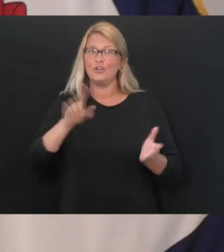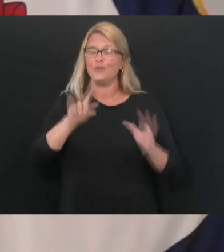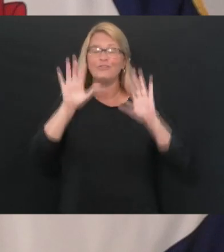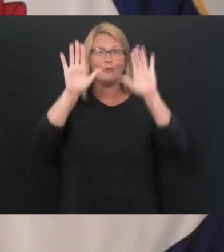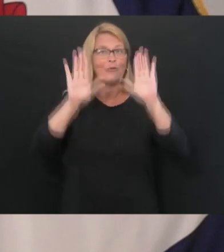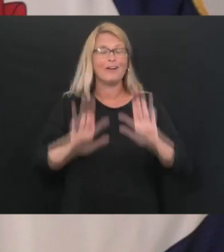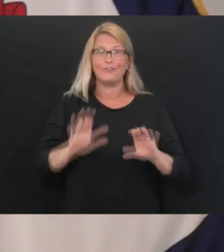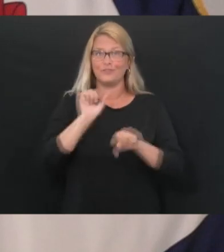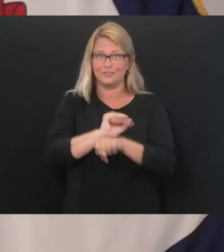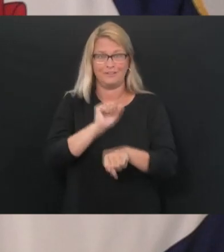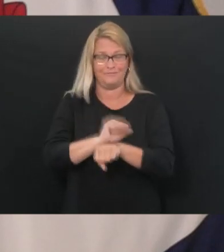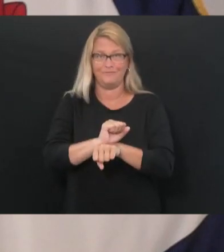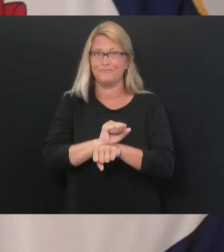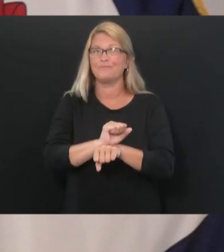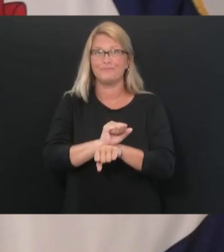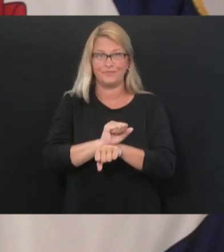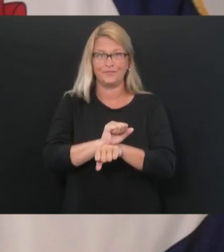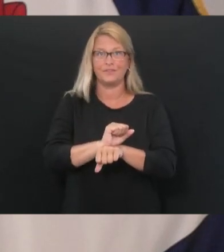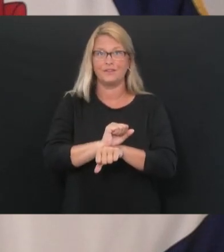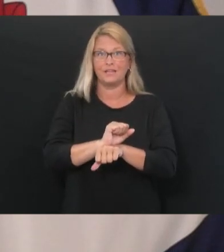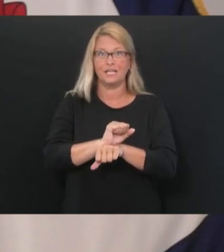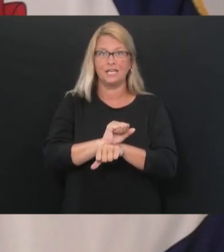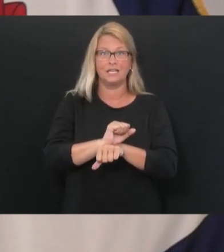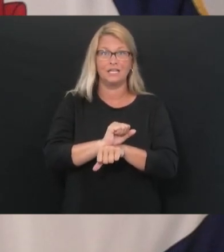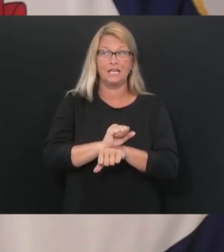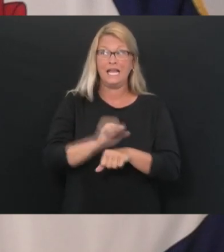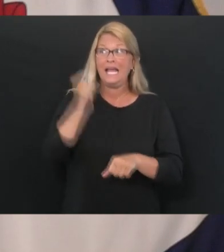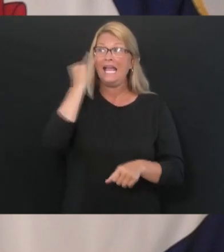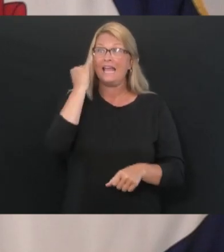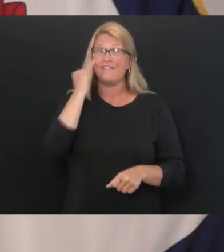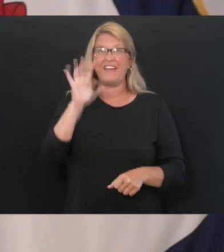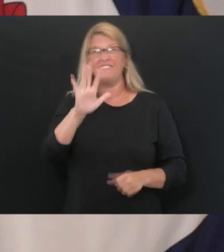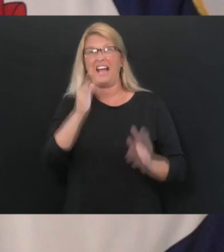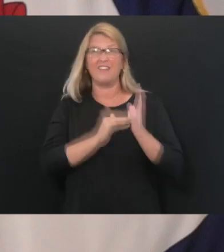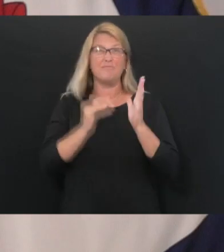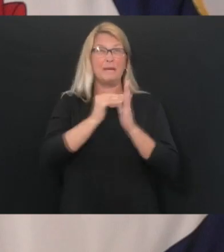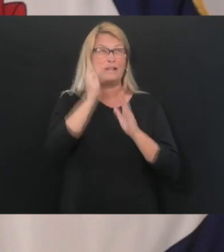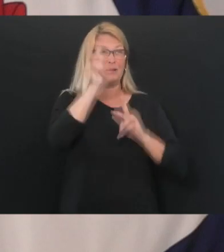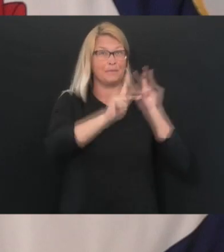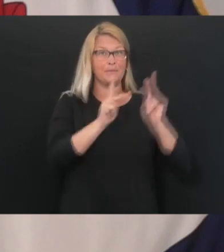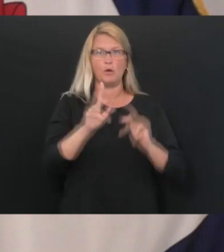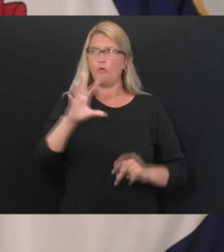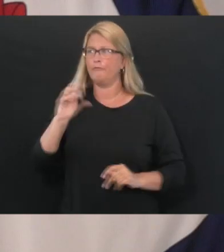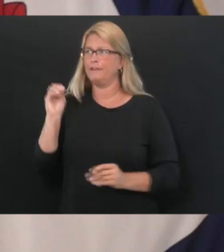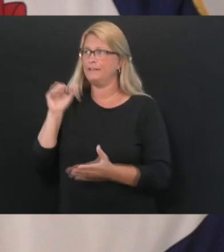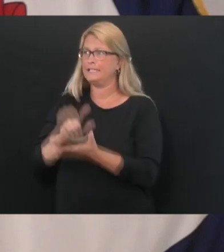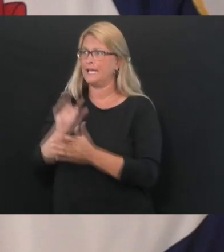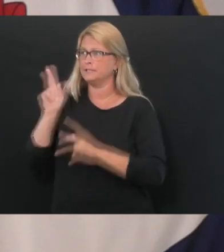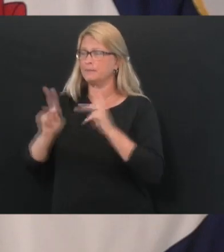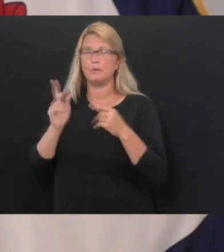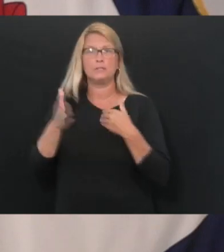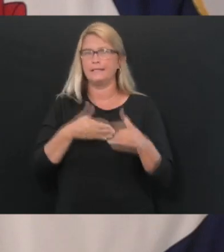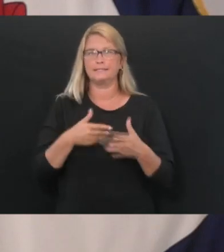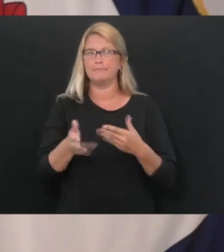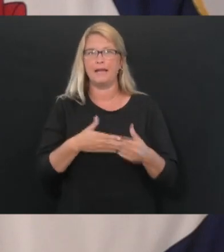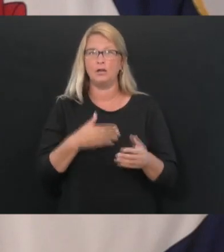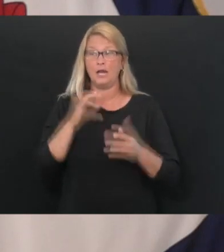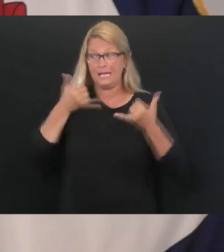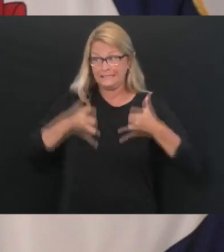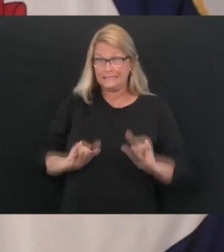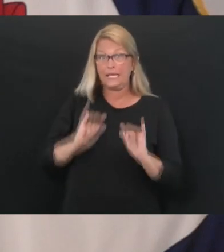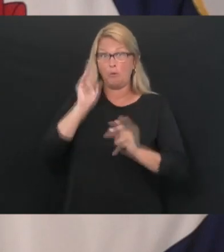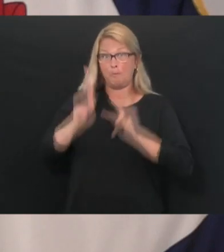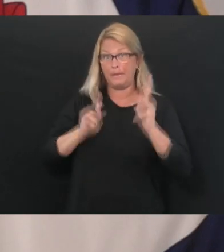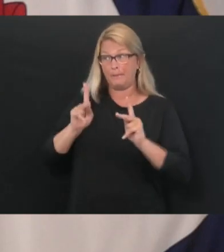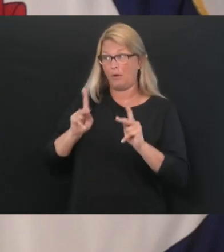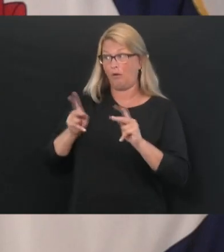amazing job. Whether a city have 5 million or 50,000, it's still a city. And there's still people that are piled